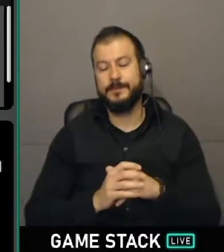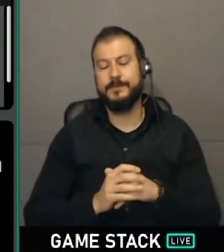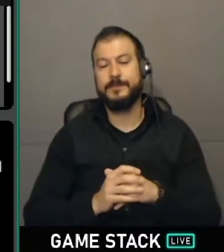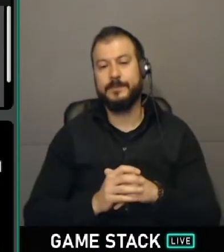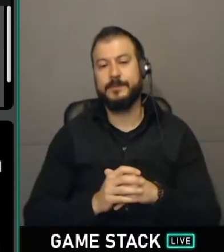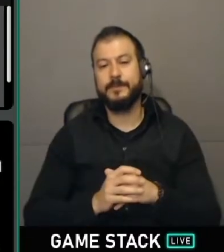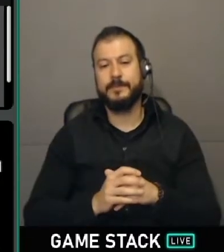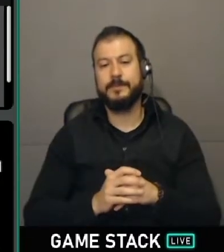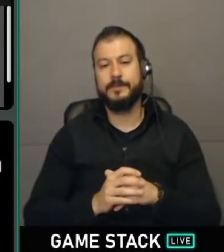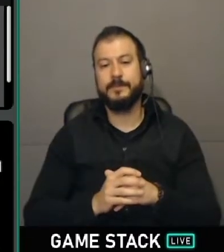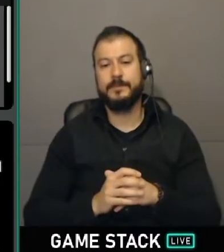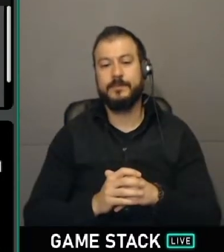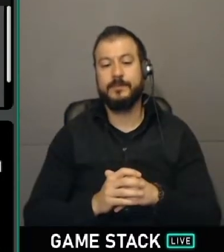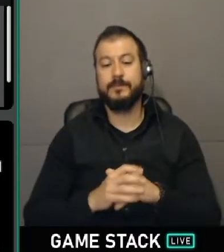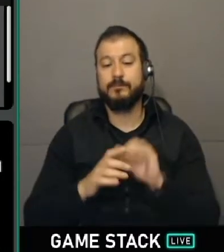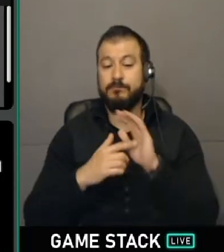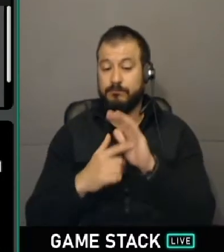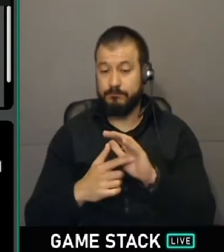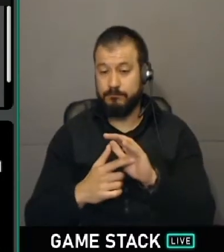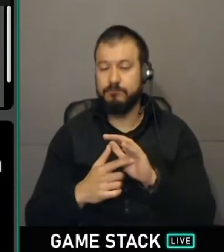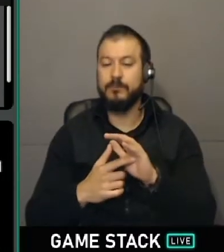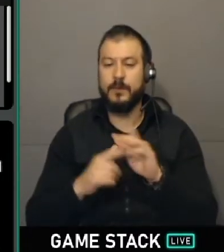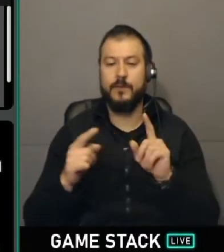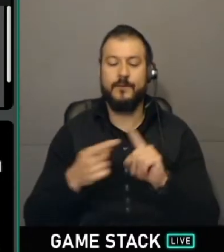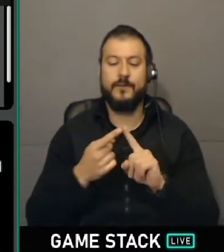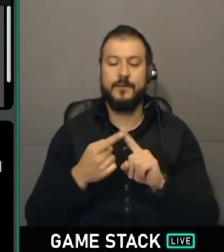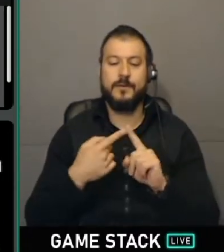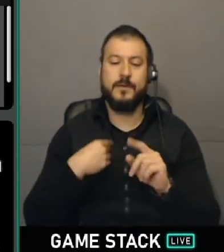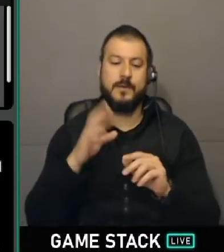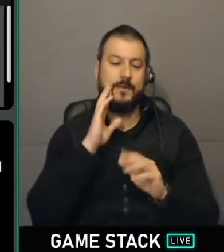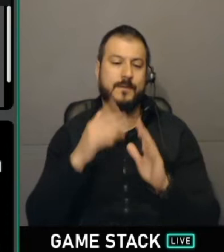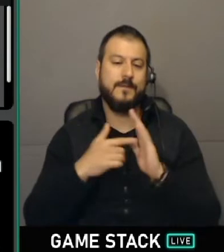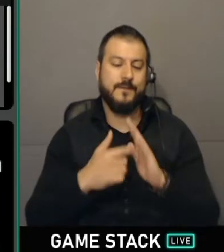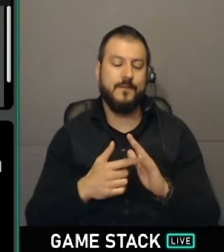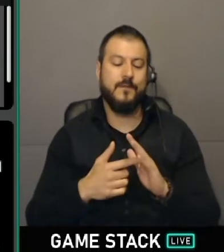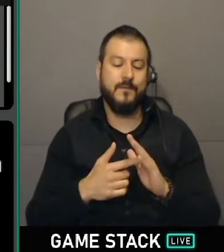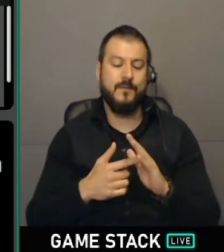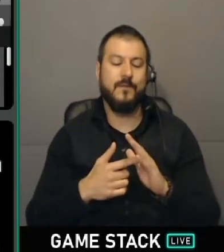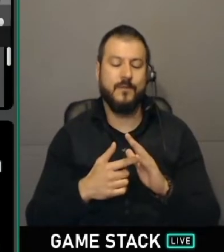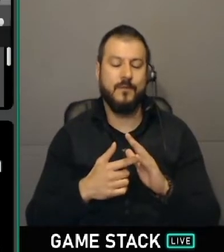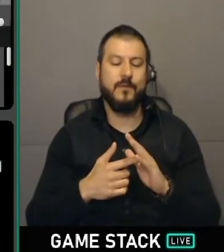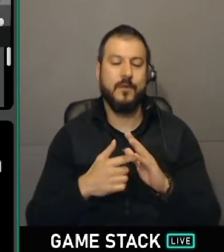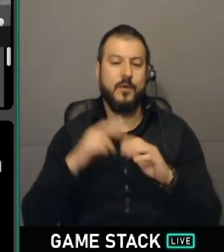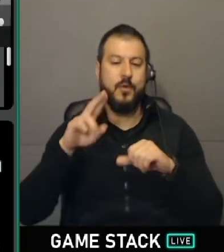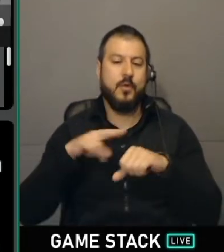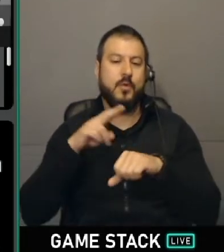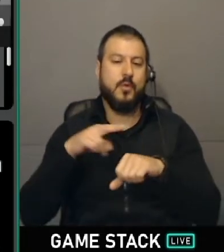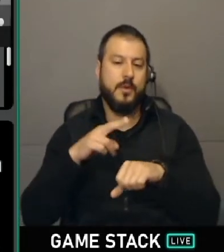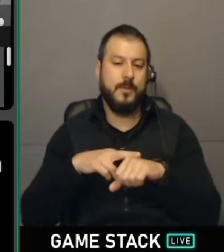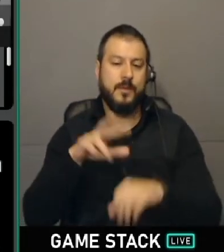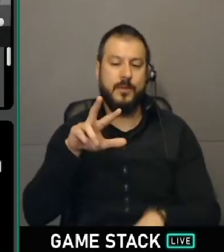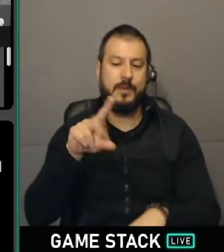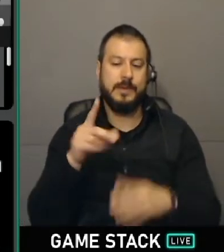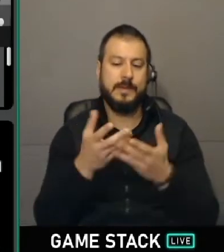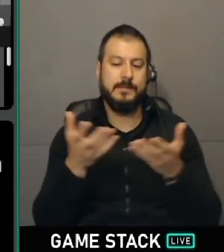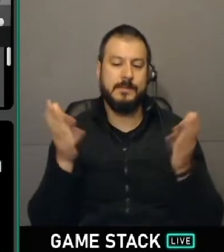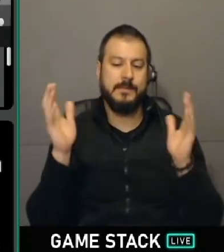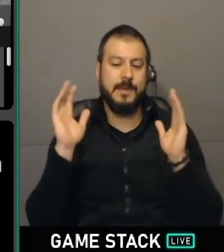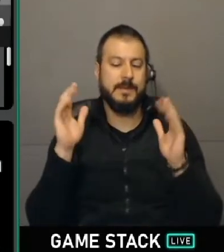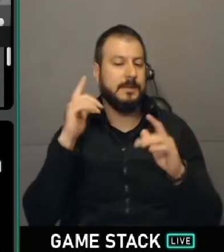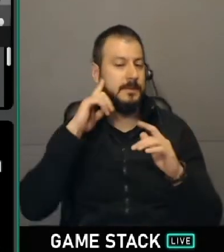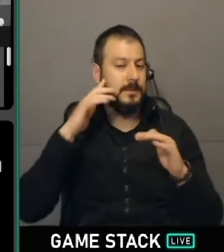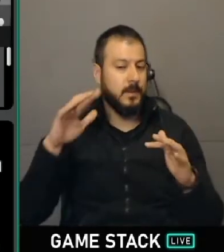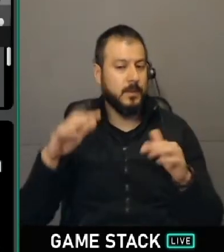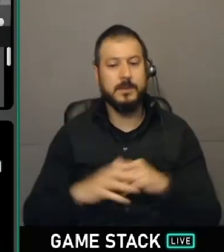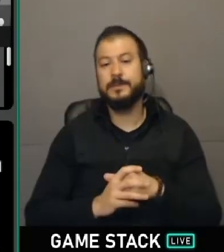So to demonstrate this, first I'm going to show you a normal 3D panned sound.